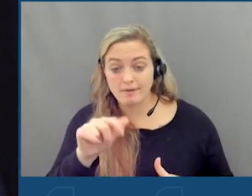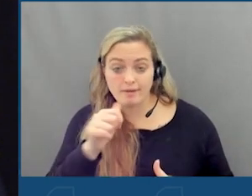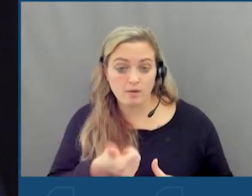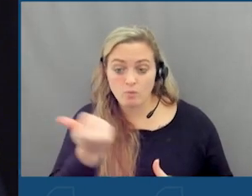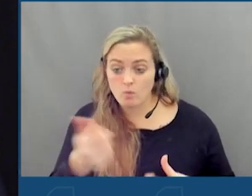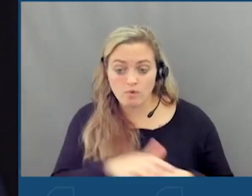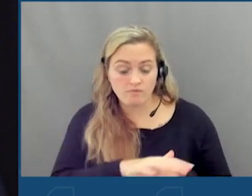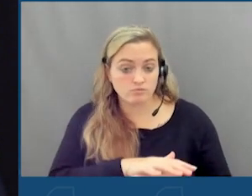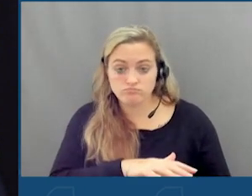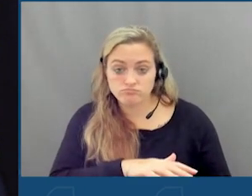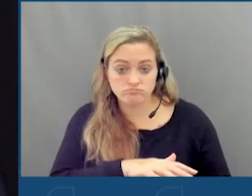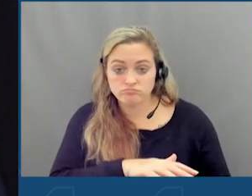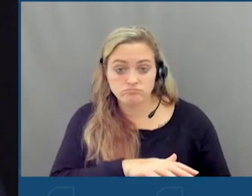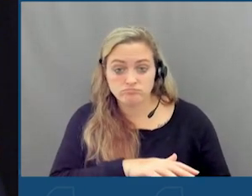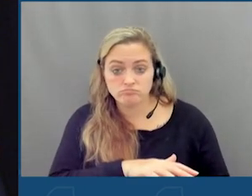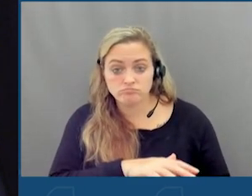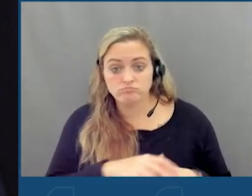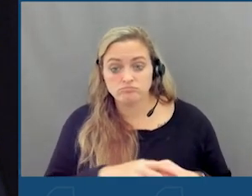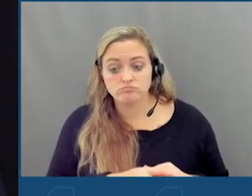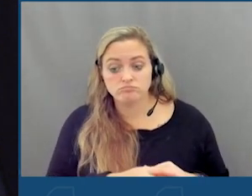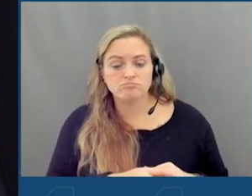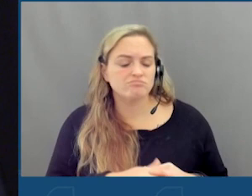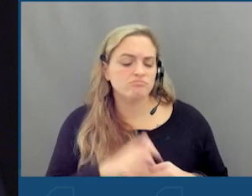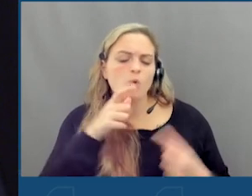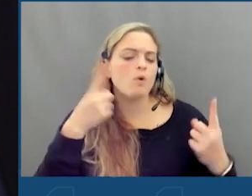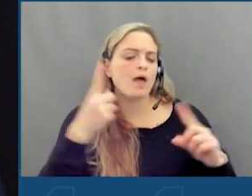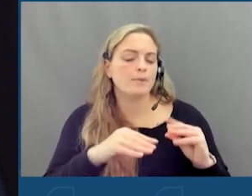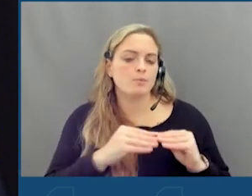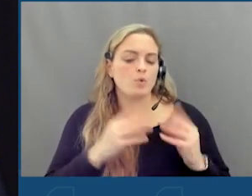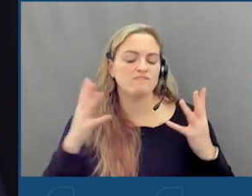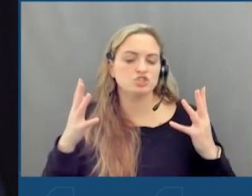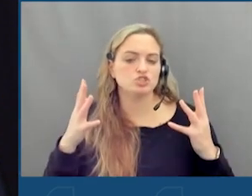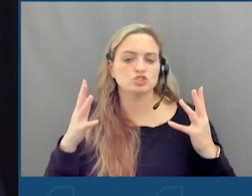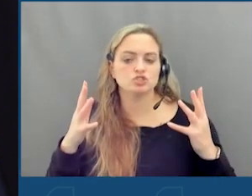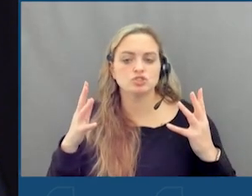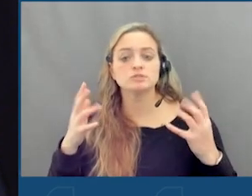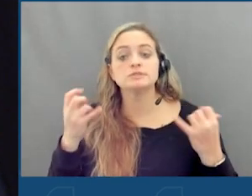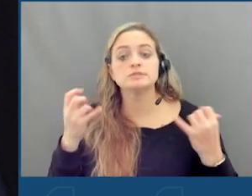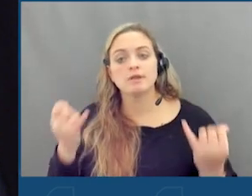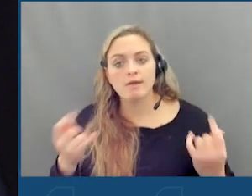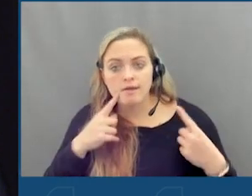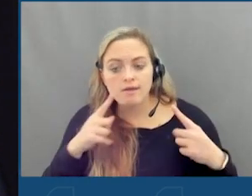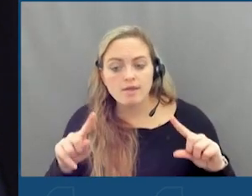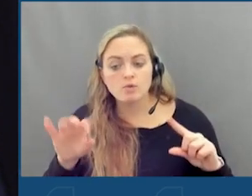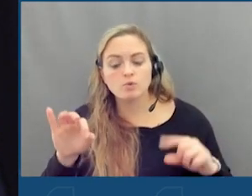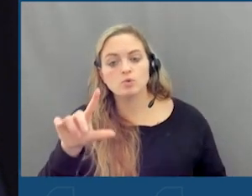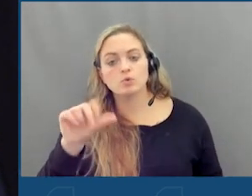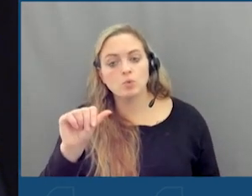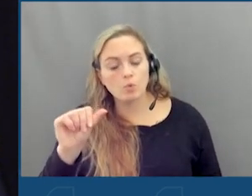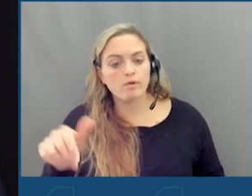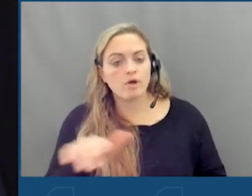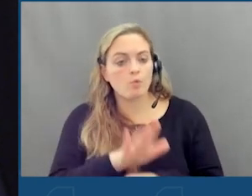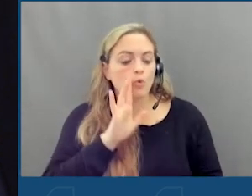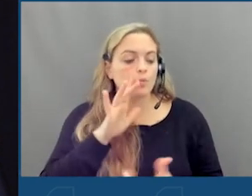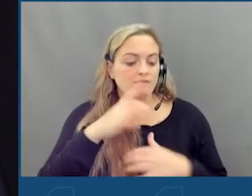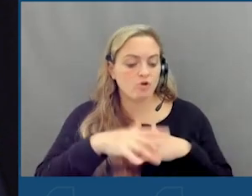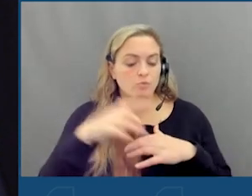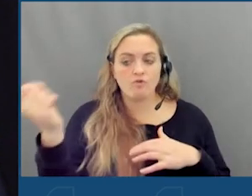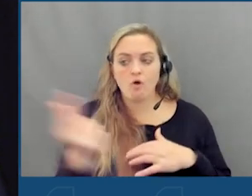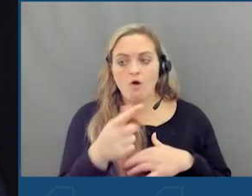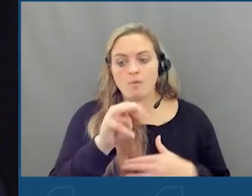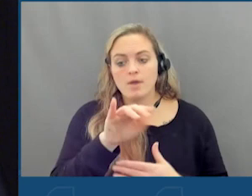it. That's not going to happen any longer. Today I'm announcing that doula coverage will be available to all